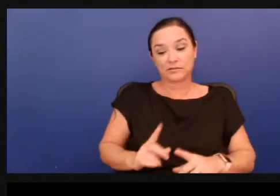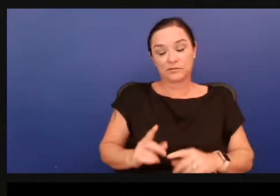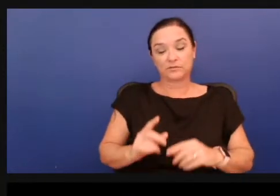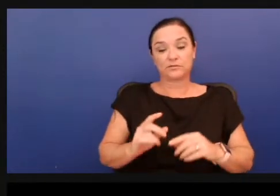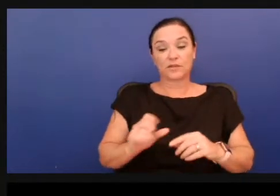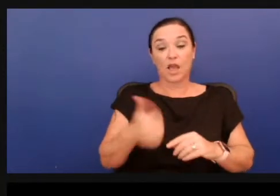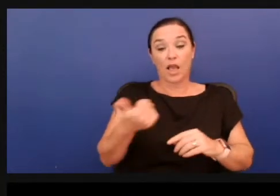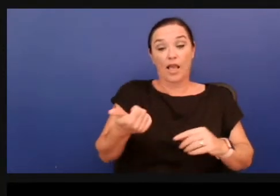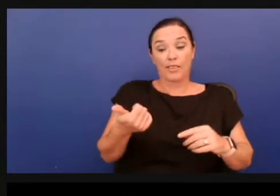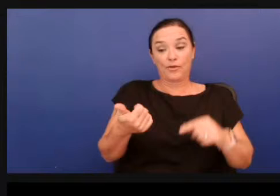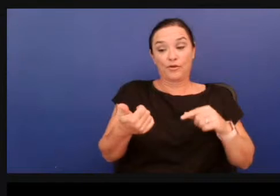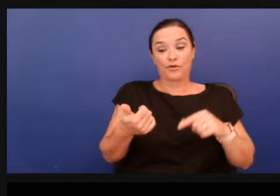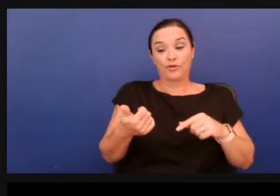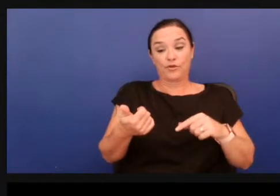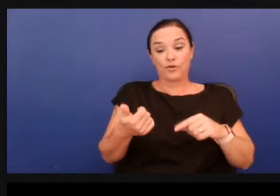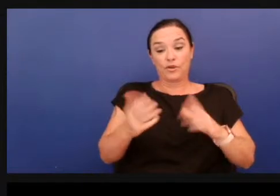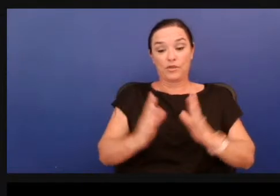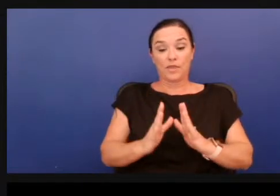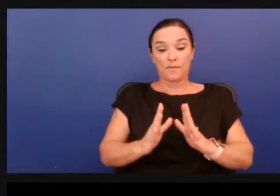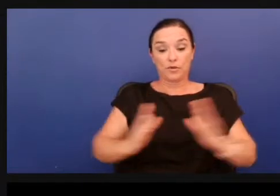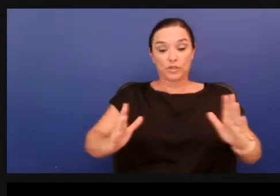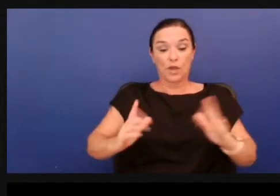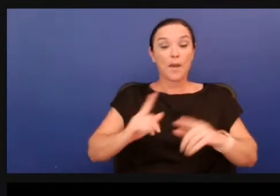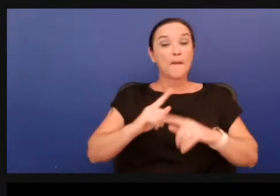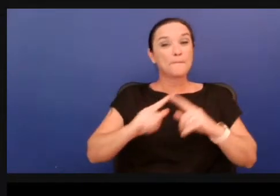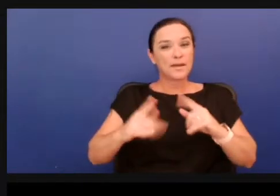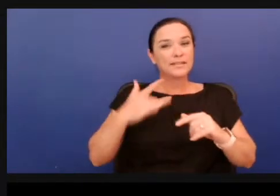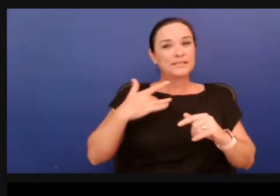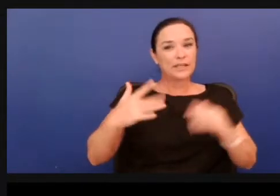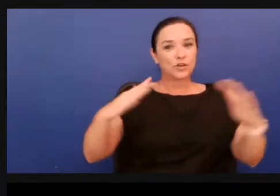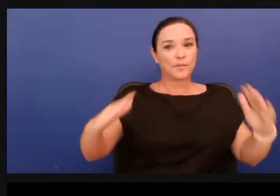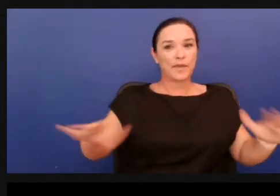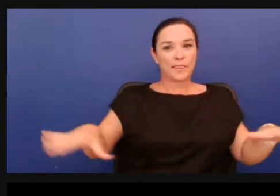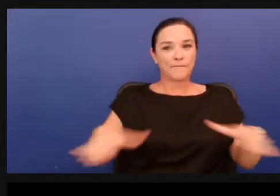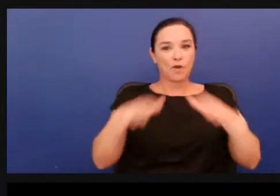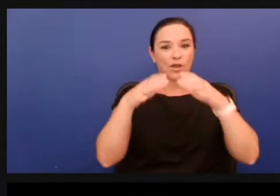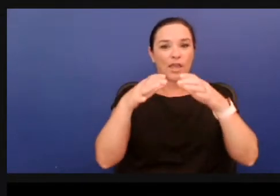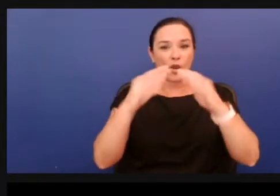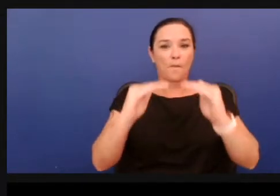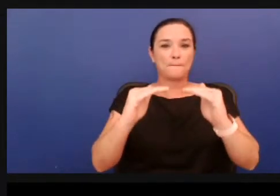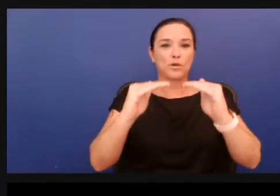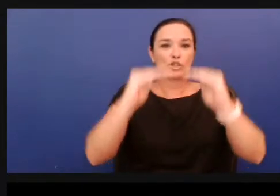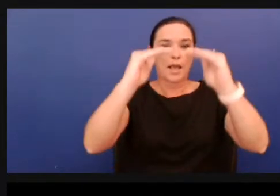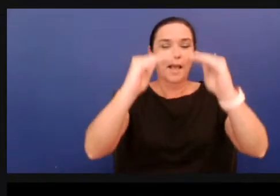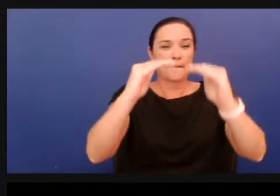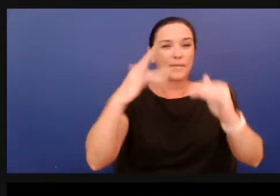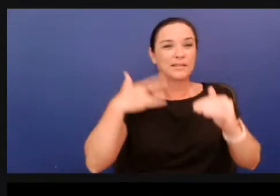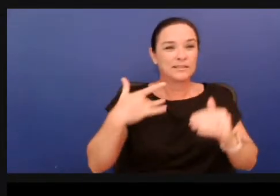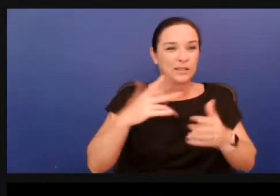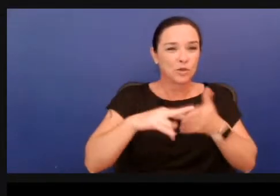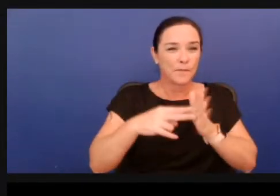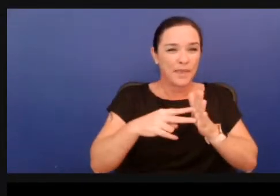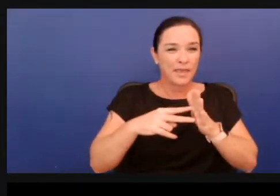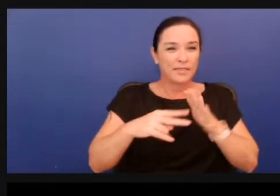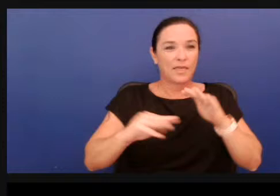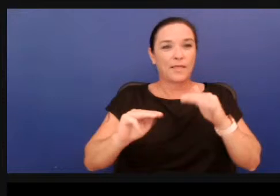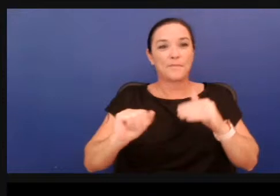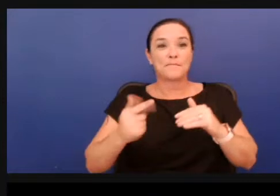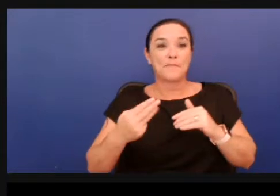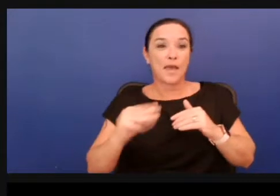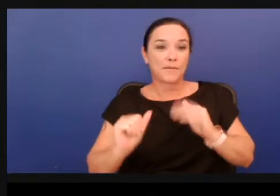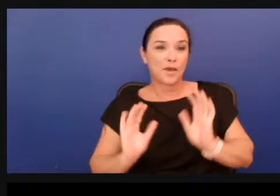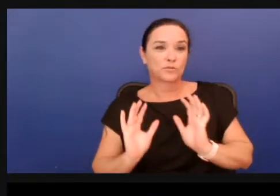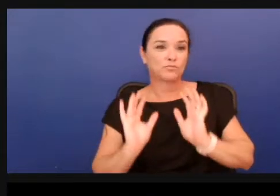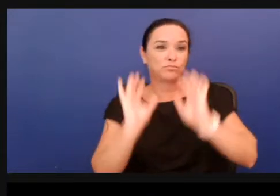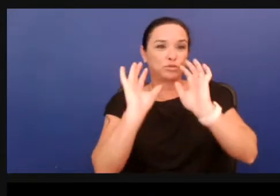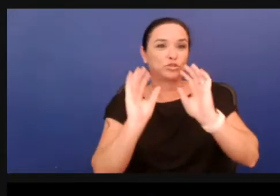is the top of the volcano is getting pushed upwards. It's likely magma pushing it inside in the middle. That's the most likely thing. So